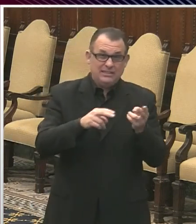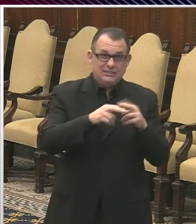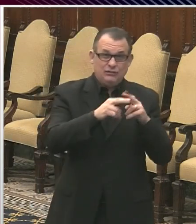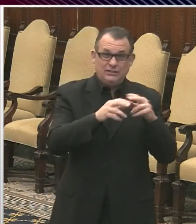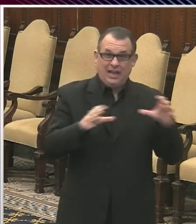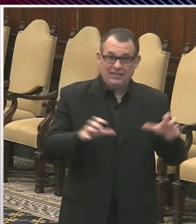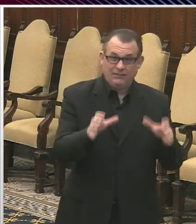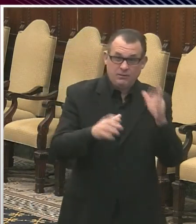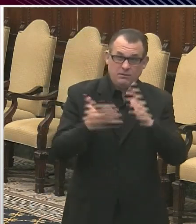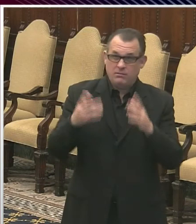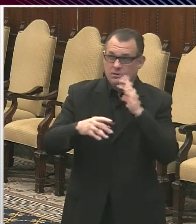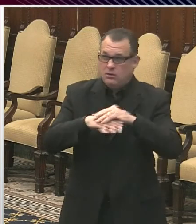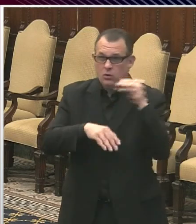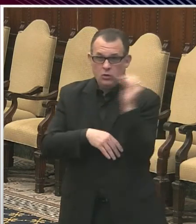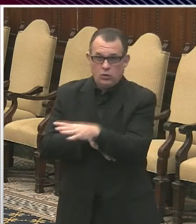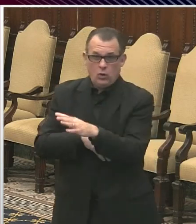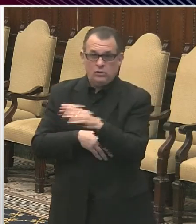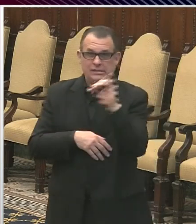of